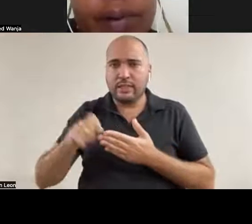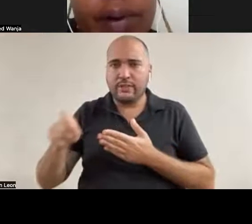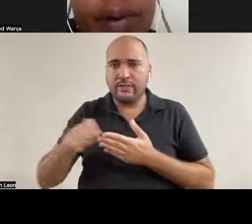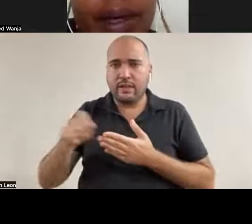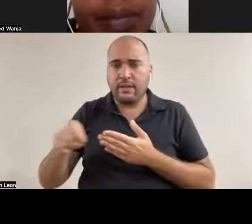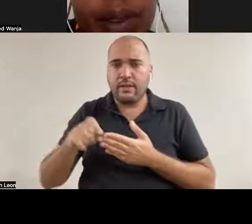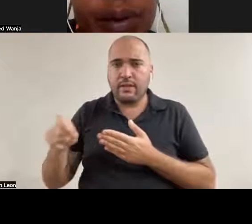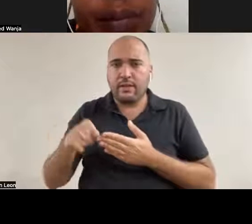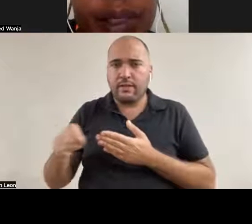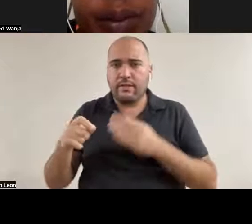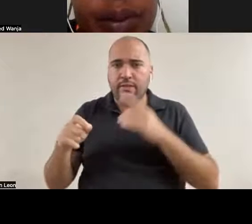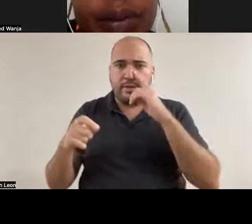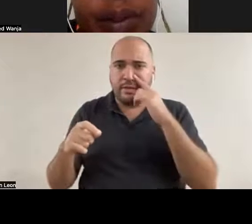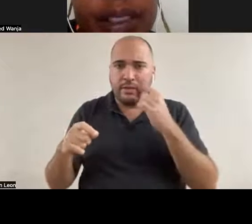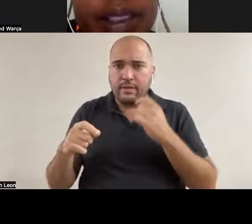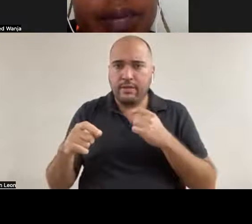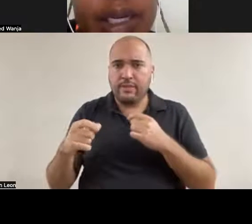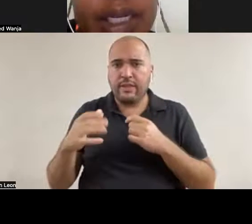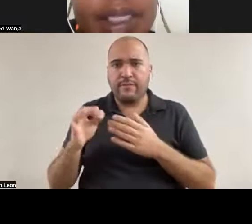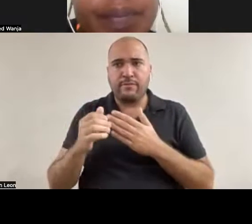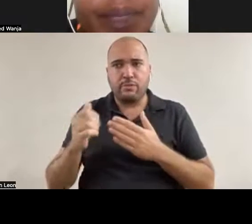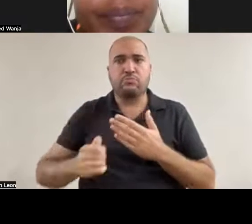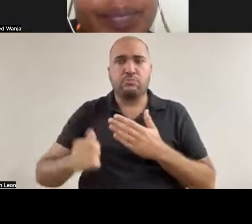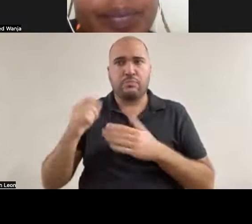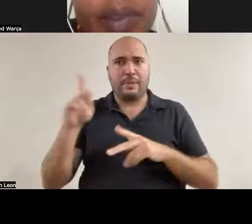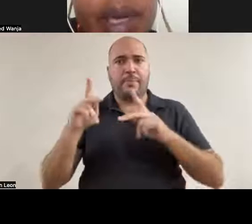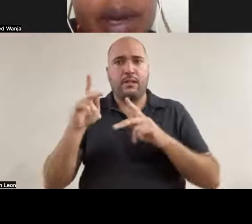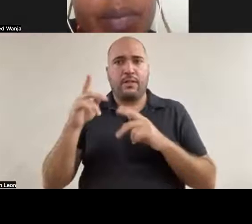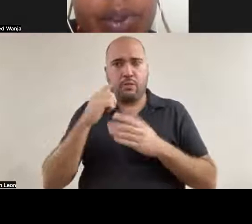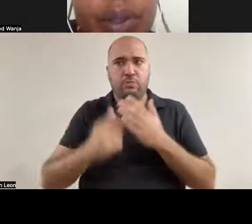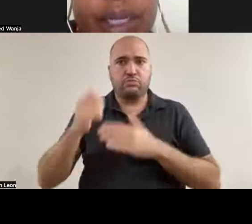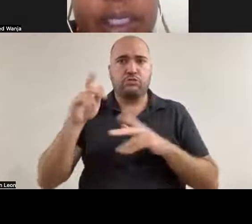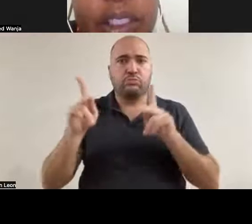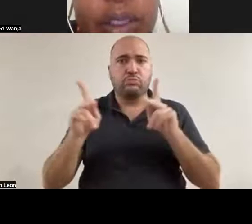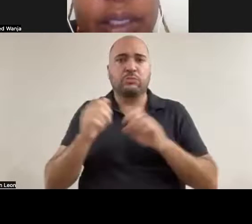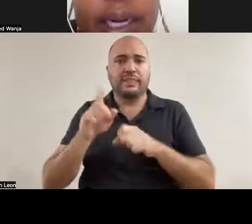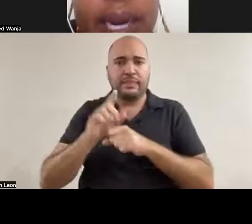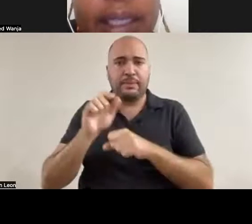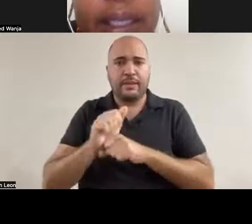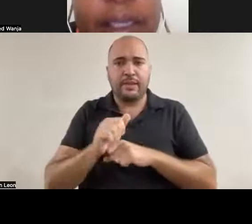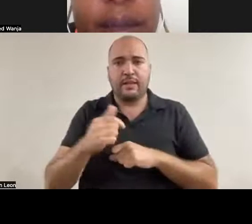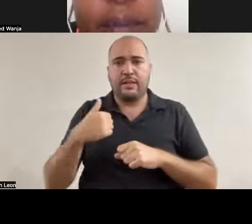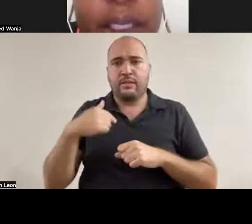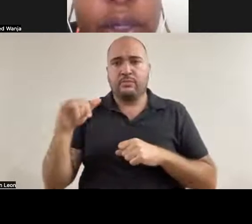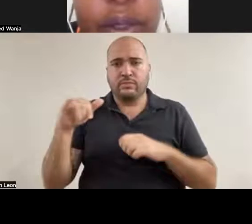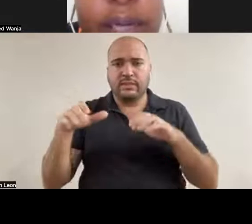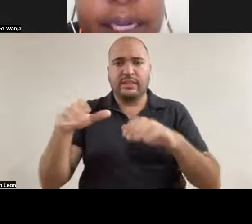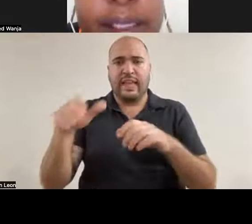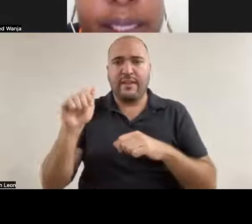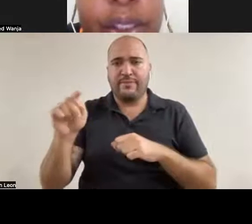of Camille Persons with Disability. I'm also a digital dad at the